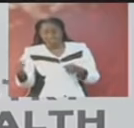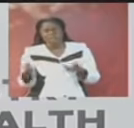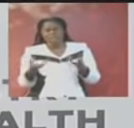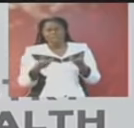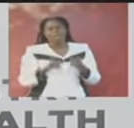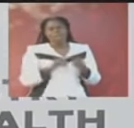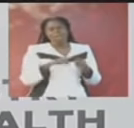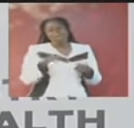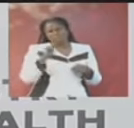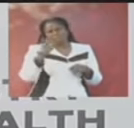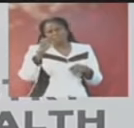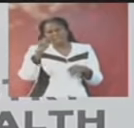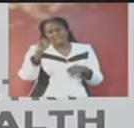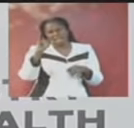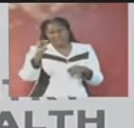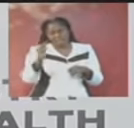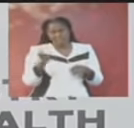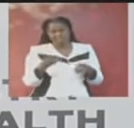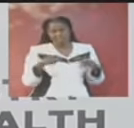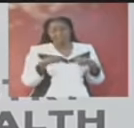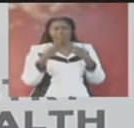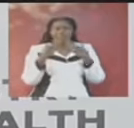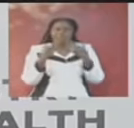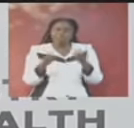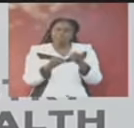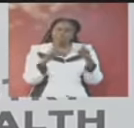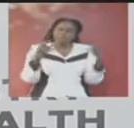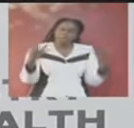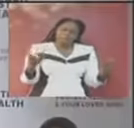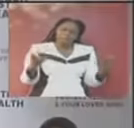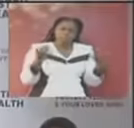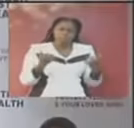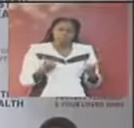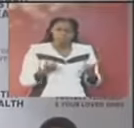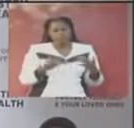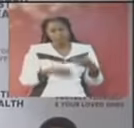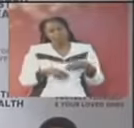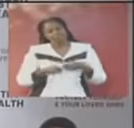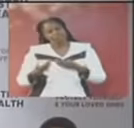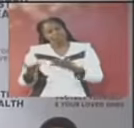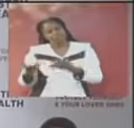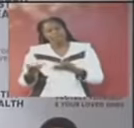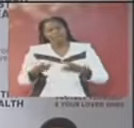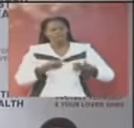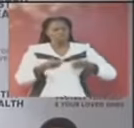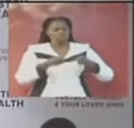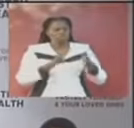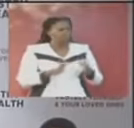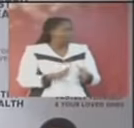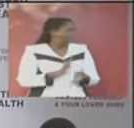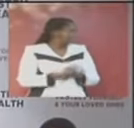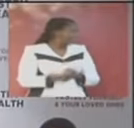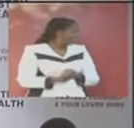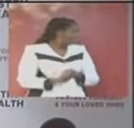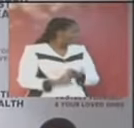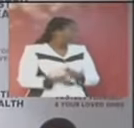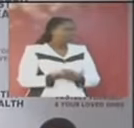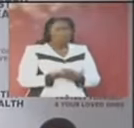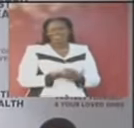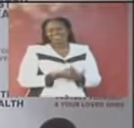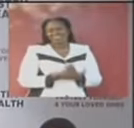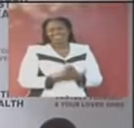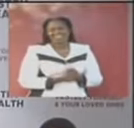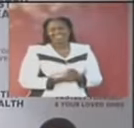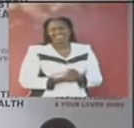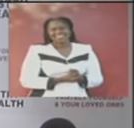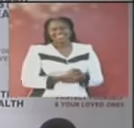houses. Thank you very much. I now pass you on to Ms. Alcantara and Dr. Hines. Thank you very much,